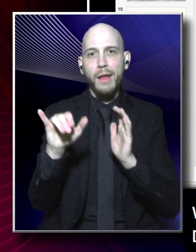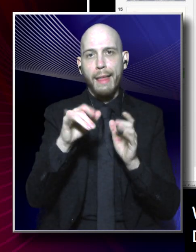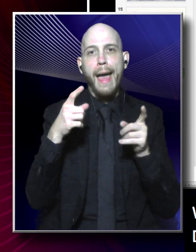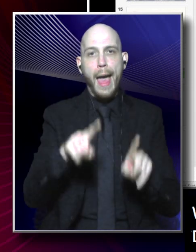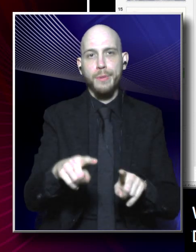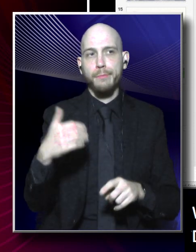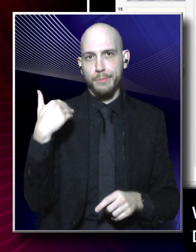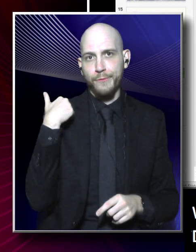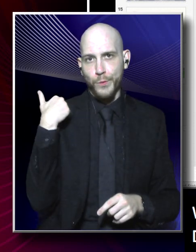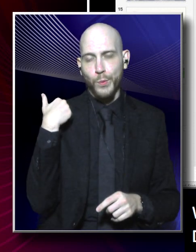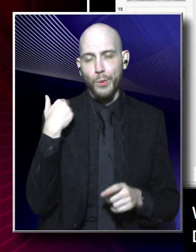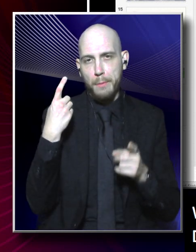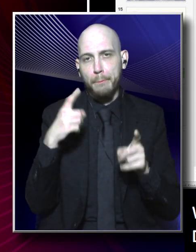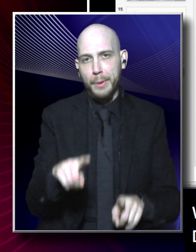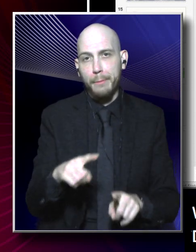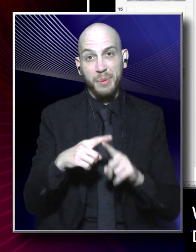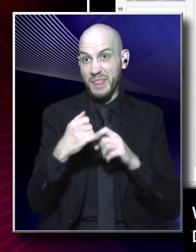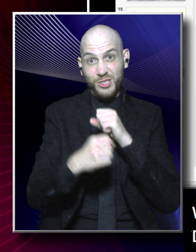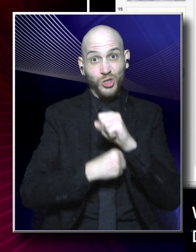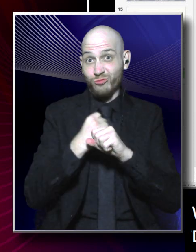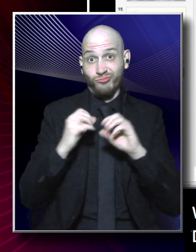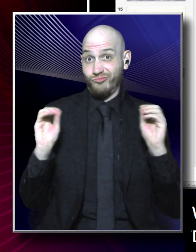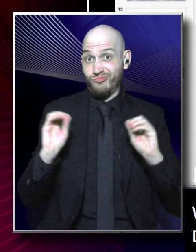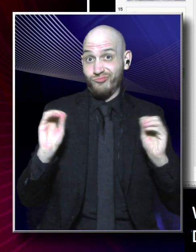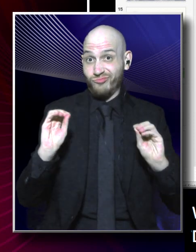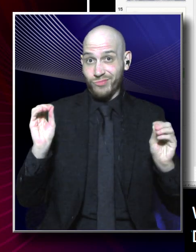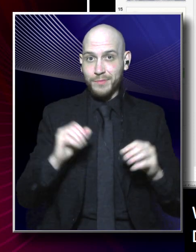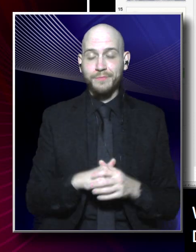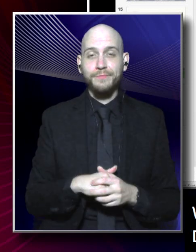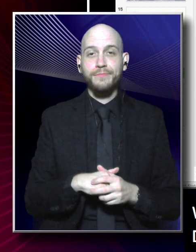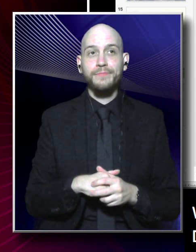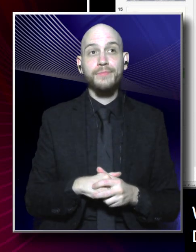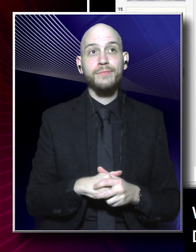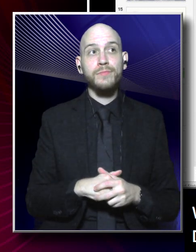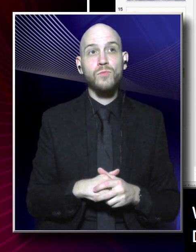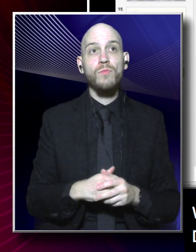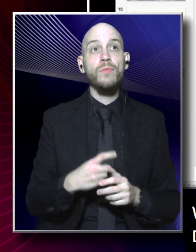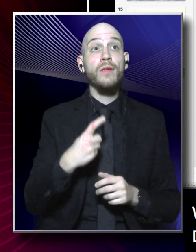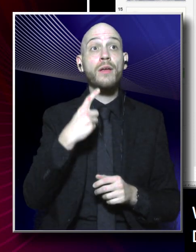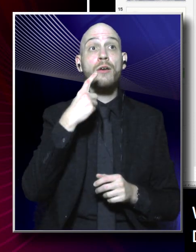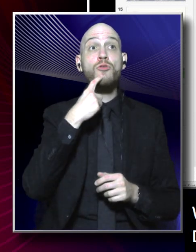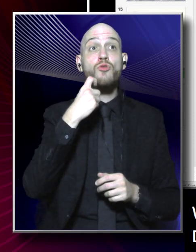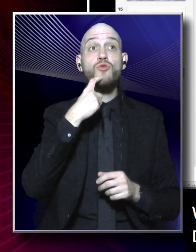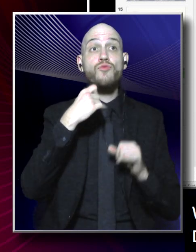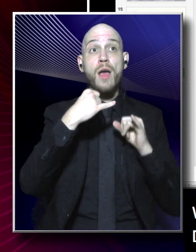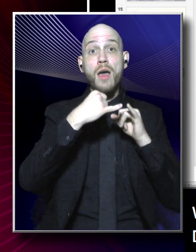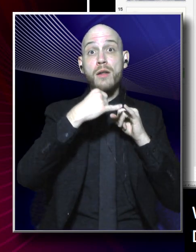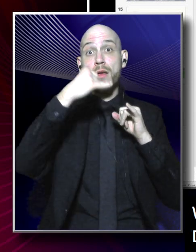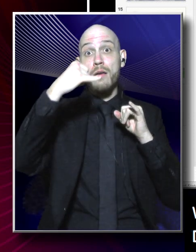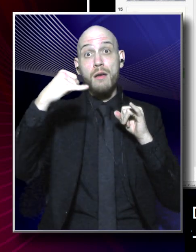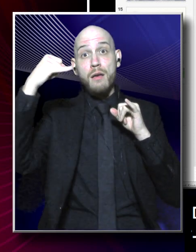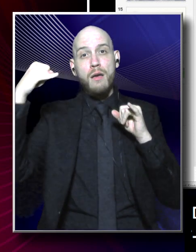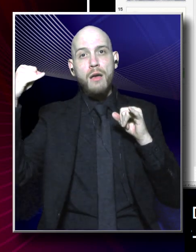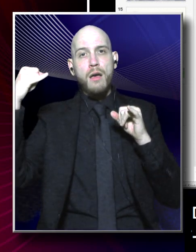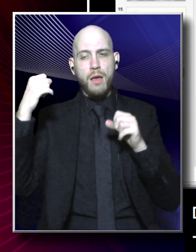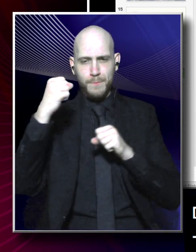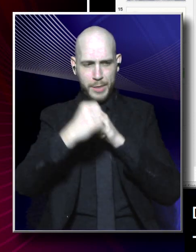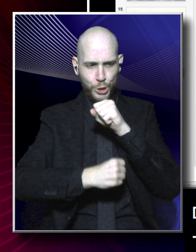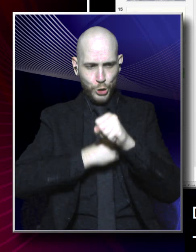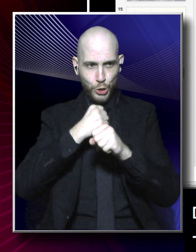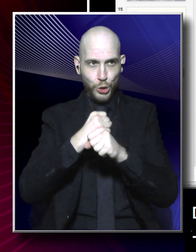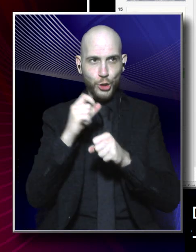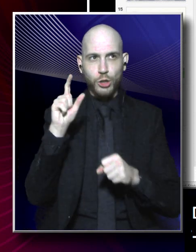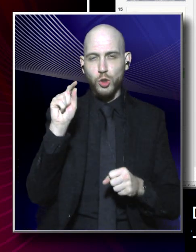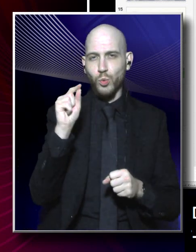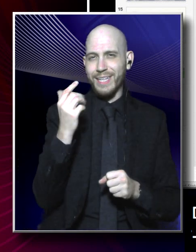That red line is, it's a line from 2000, I believe, 15.